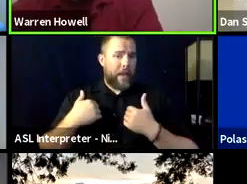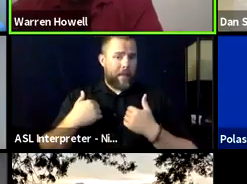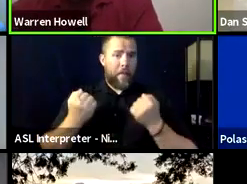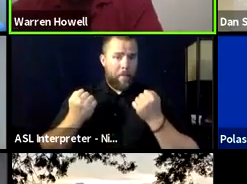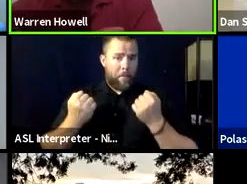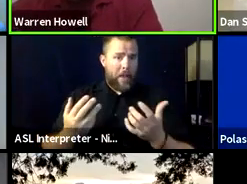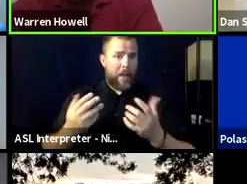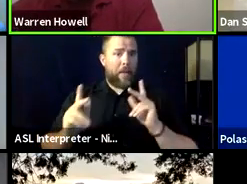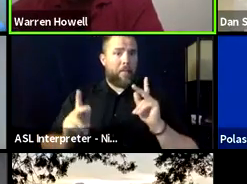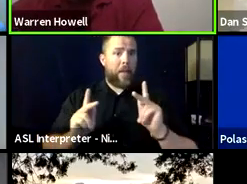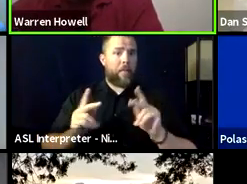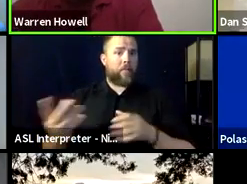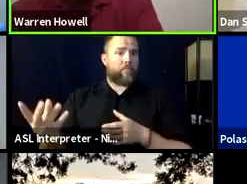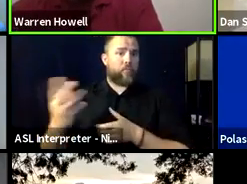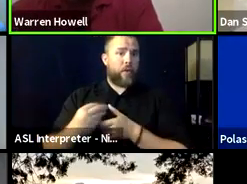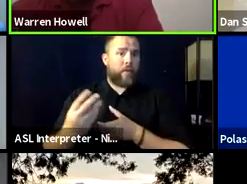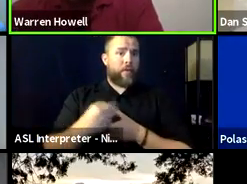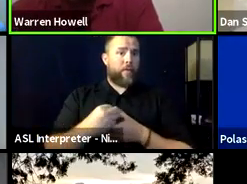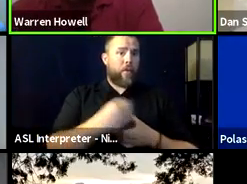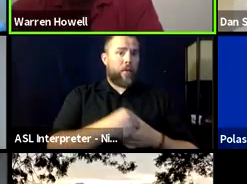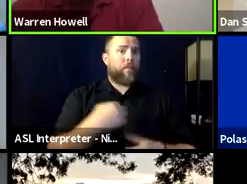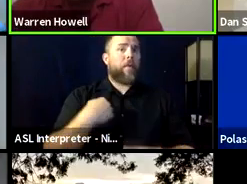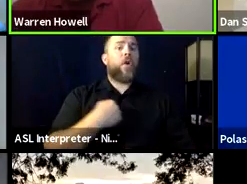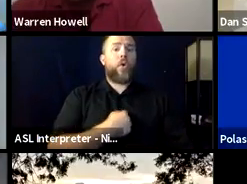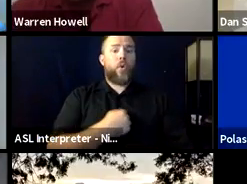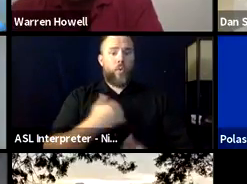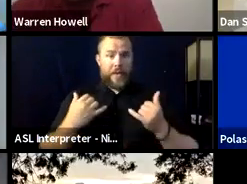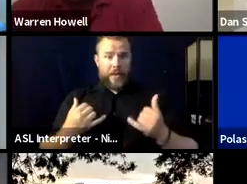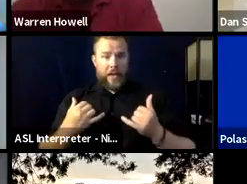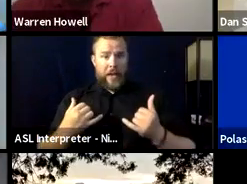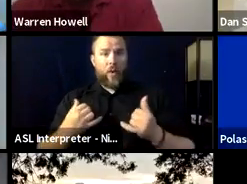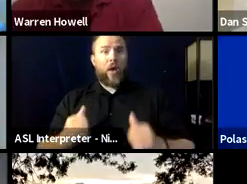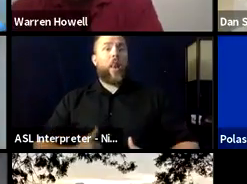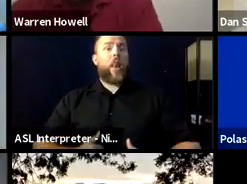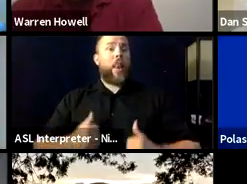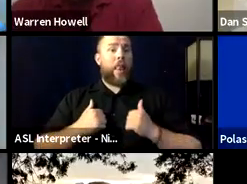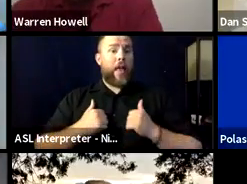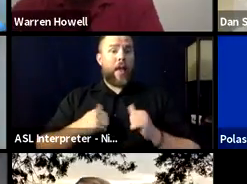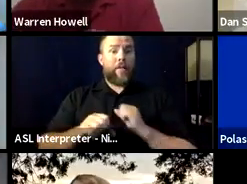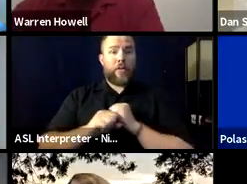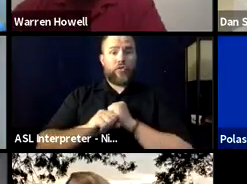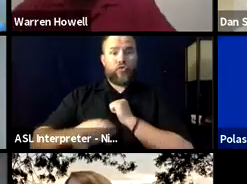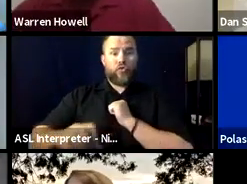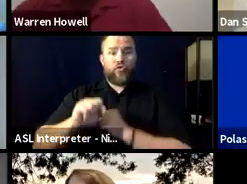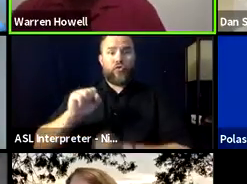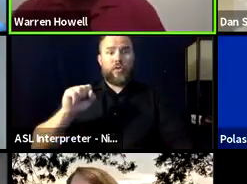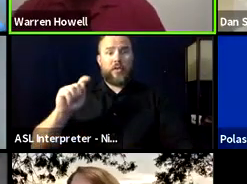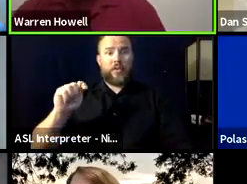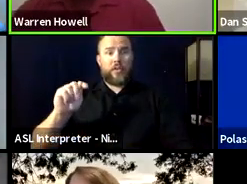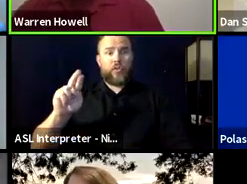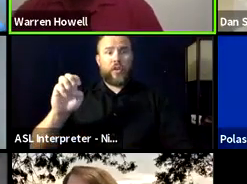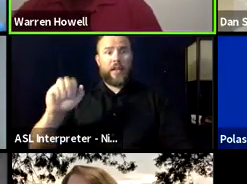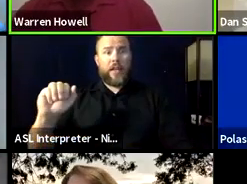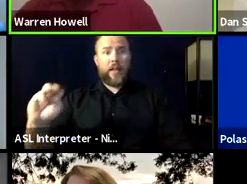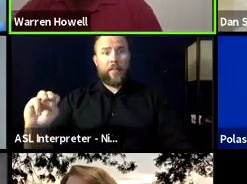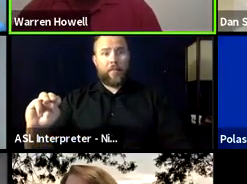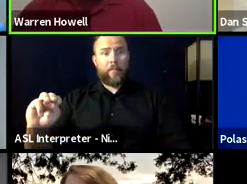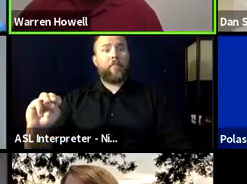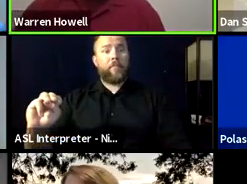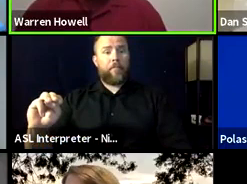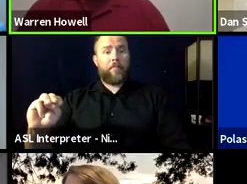joining that will also be live streaming tonight? Oh my goodness, yes. In the event they get knocked off? Yeah, so